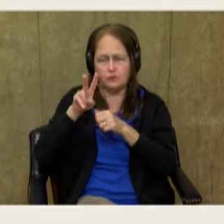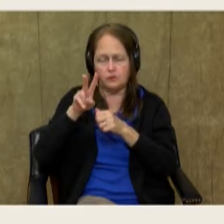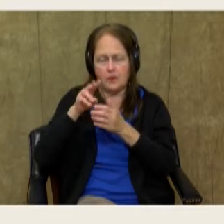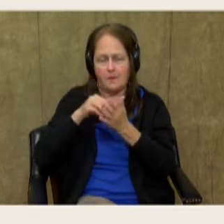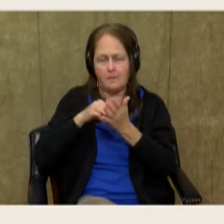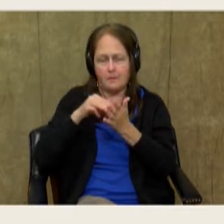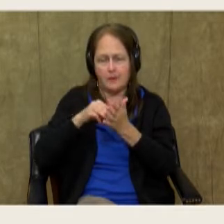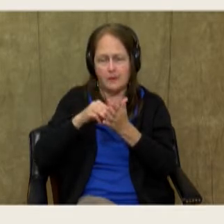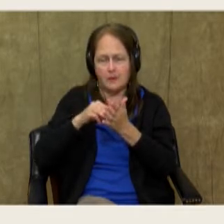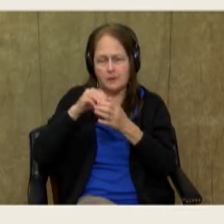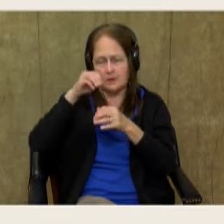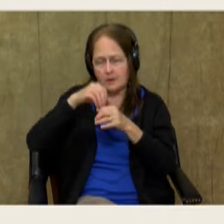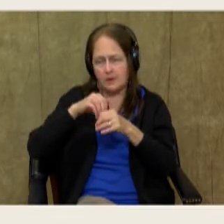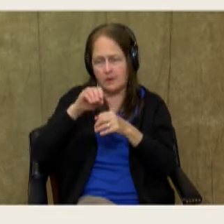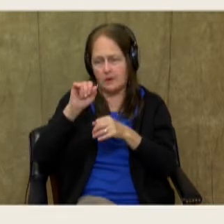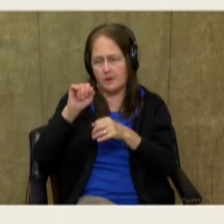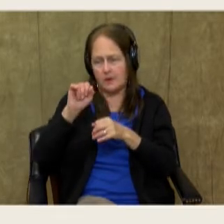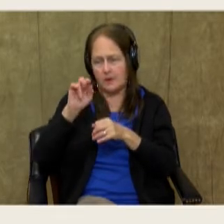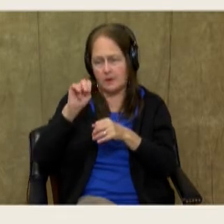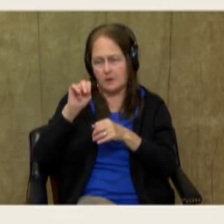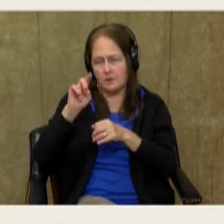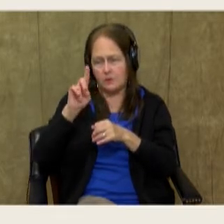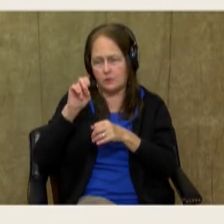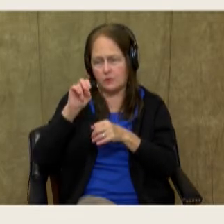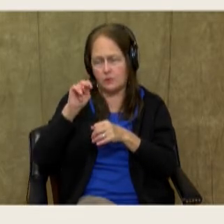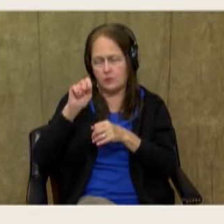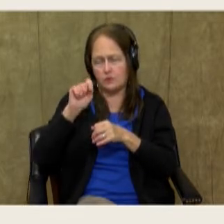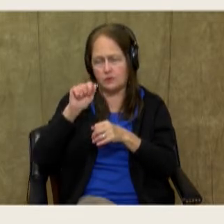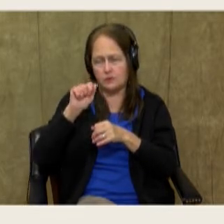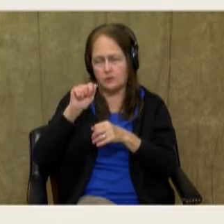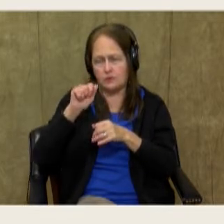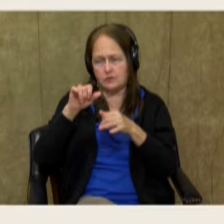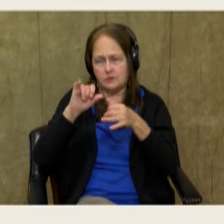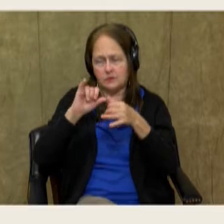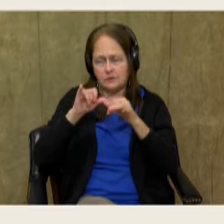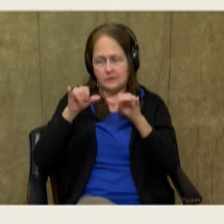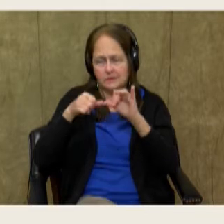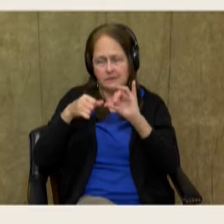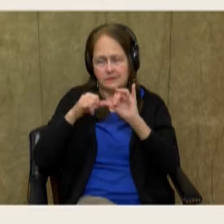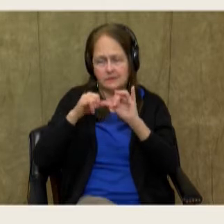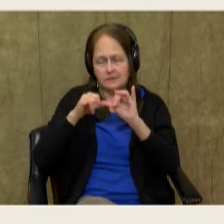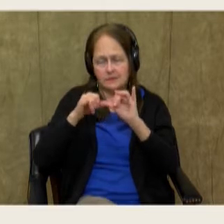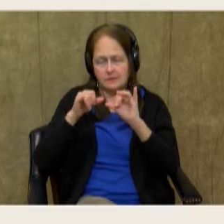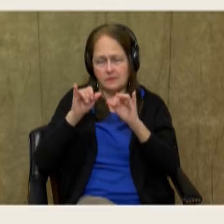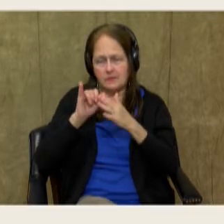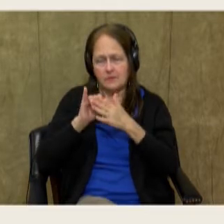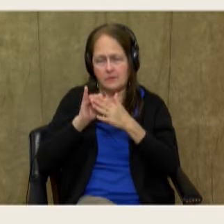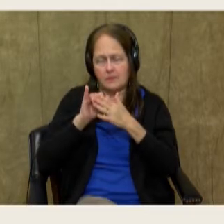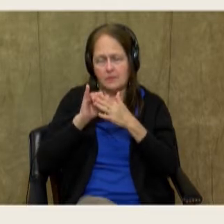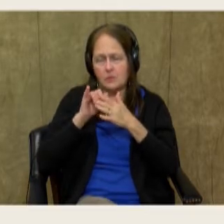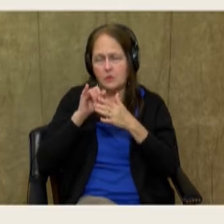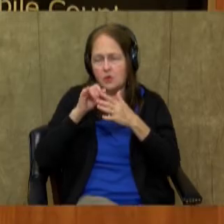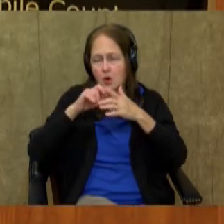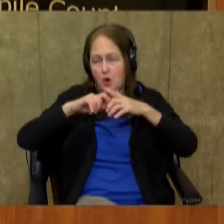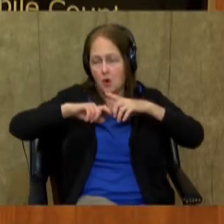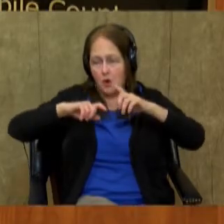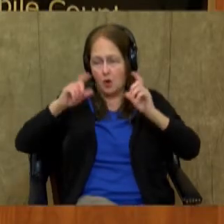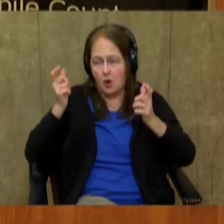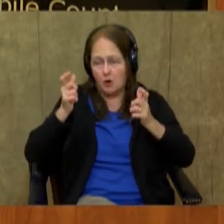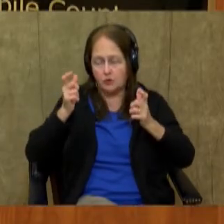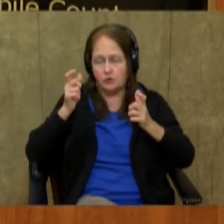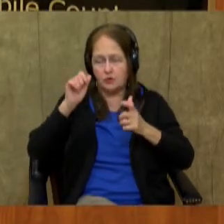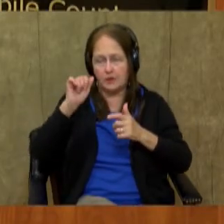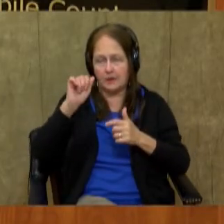largest. So just see the vast differences in size that we have here. Indonesia is actually so large and so